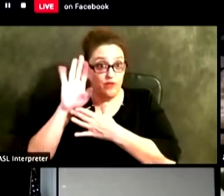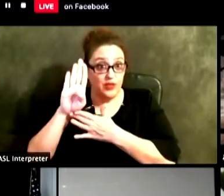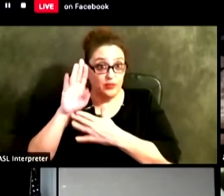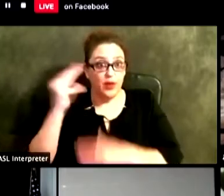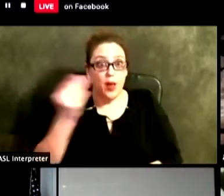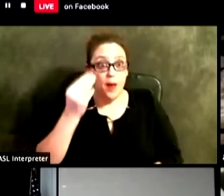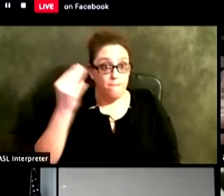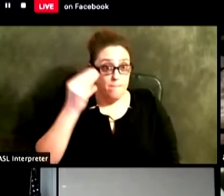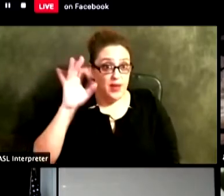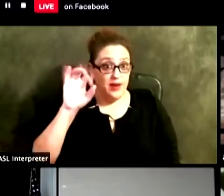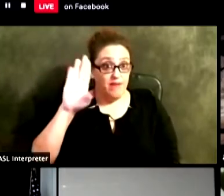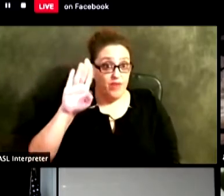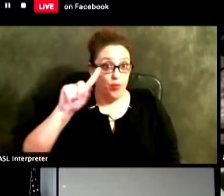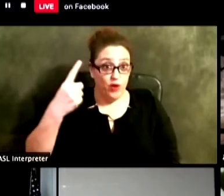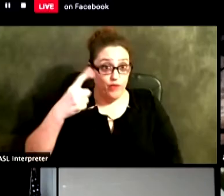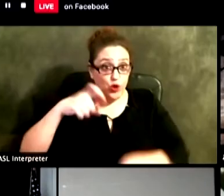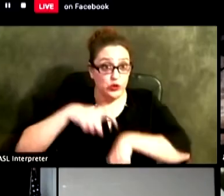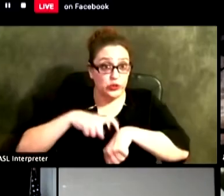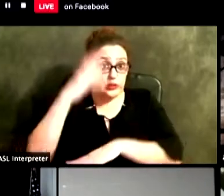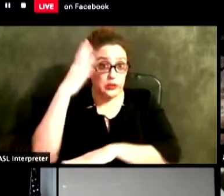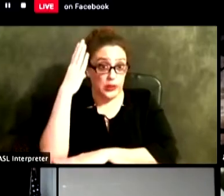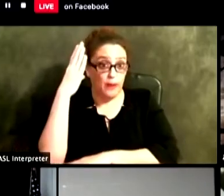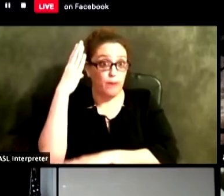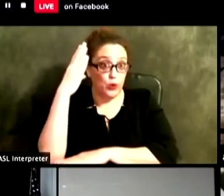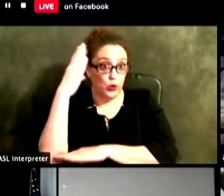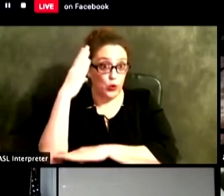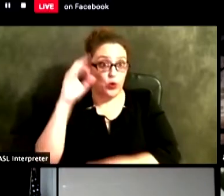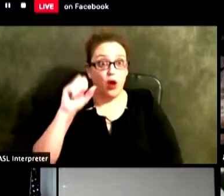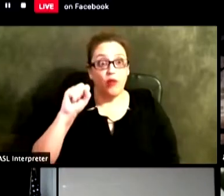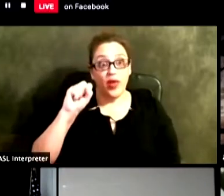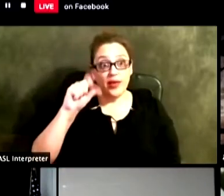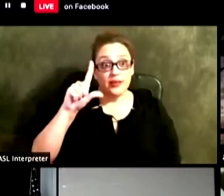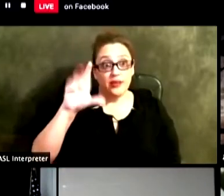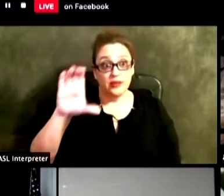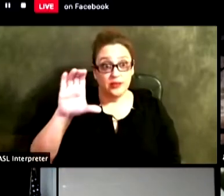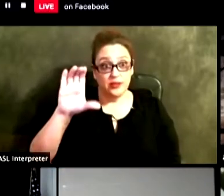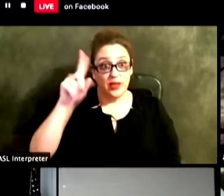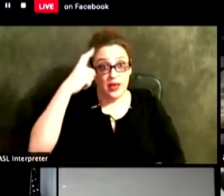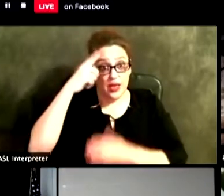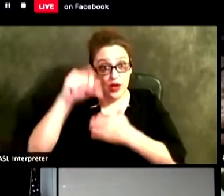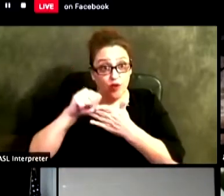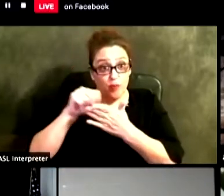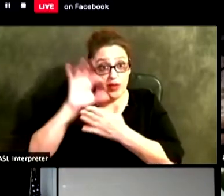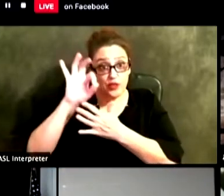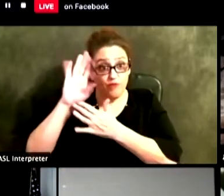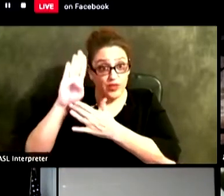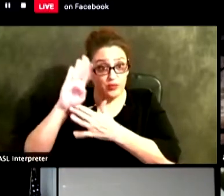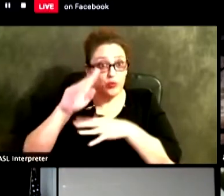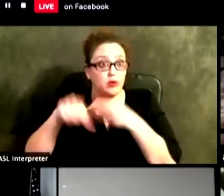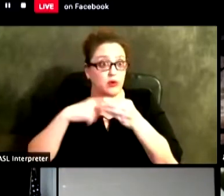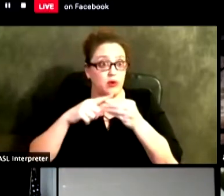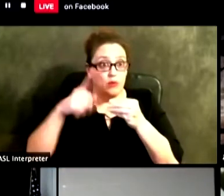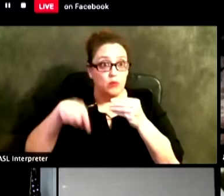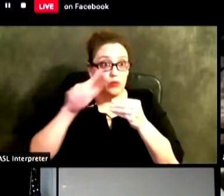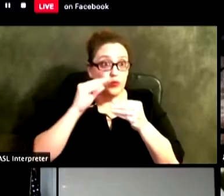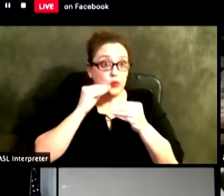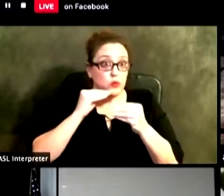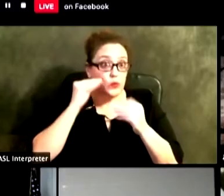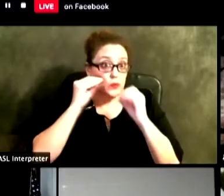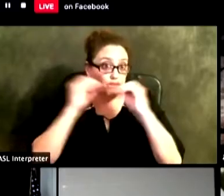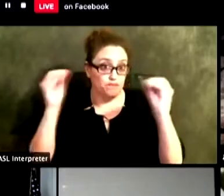noon on Facebook at the SLC government page, a virtual panel and Q&A on unsheltered homelessness, addressing